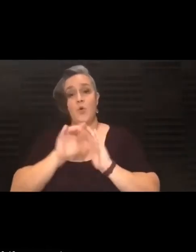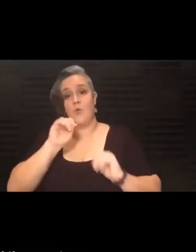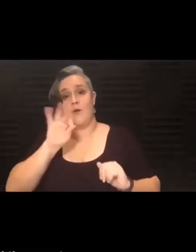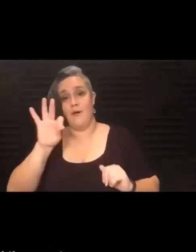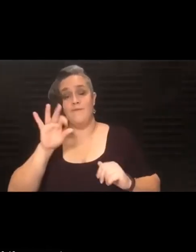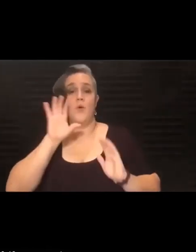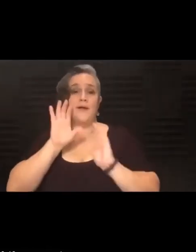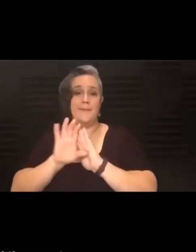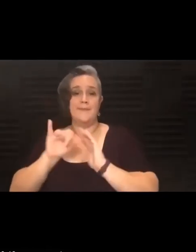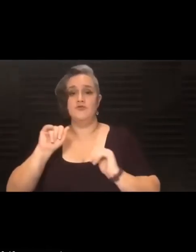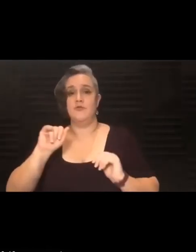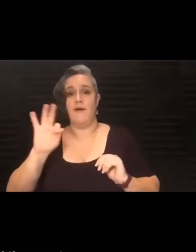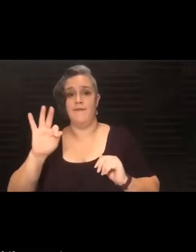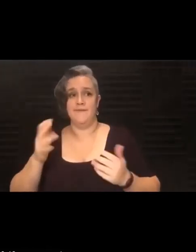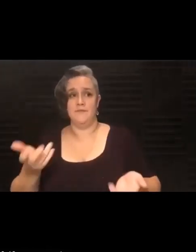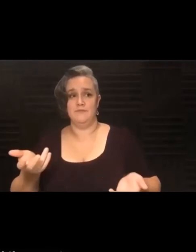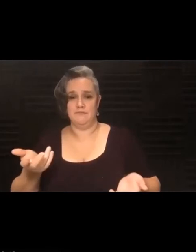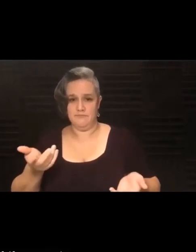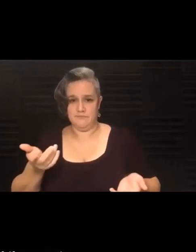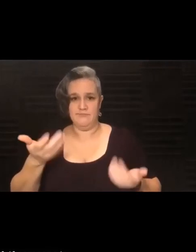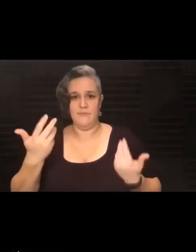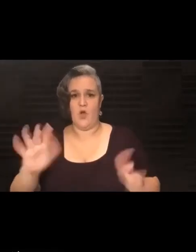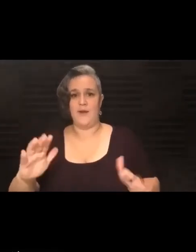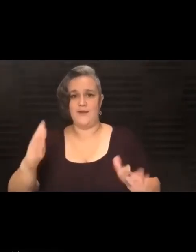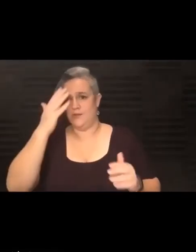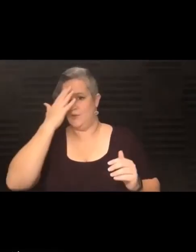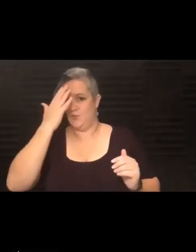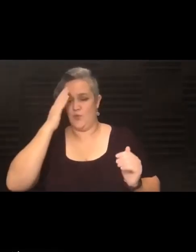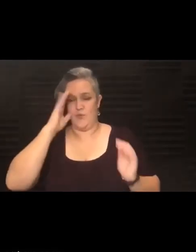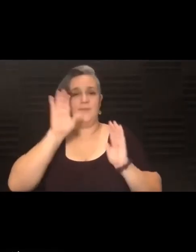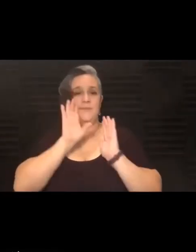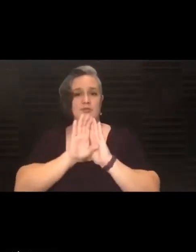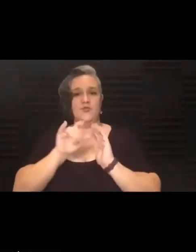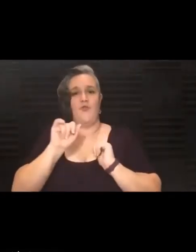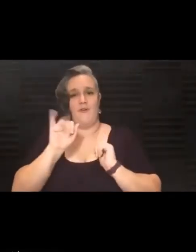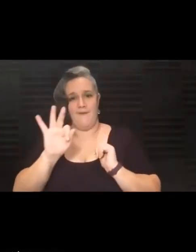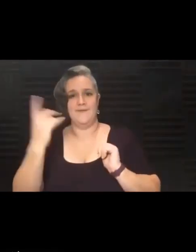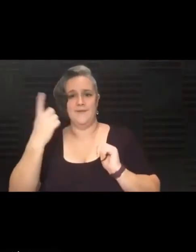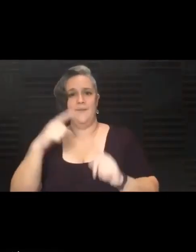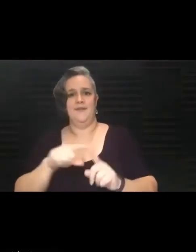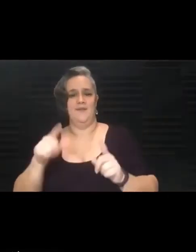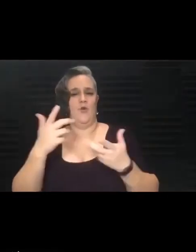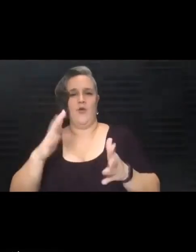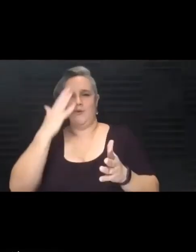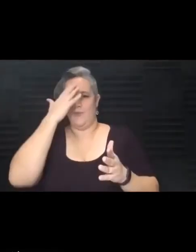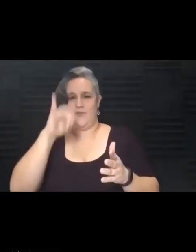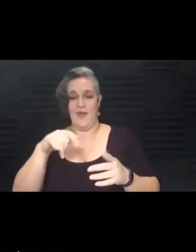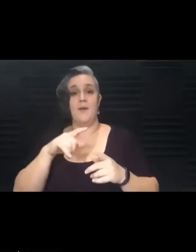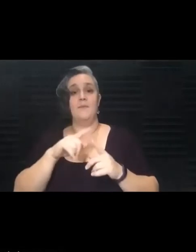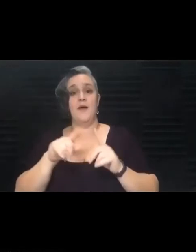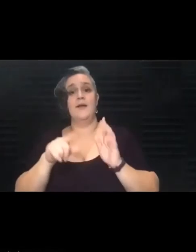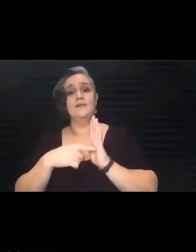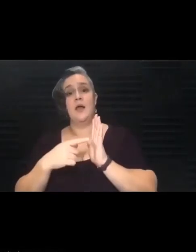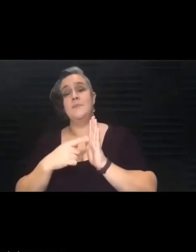of. If someone is using a screen reader, it will let them know that what they're viewing is a photo or an image. However, you may sometimes